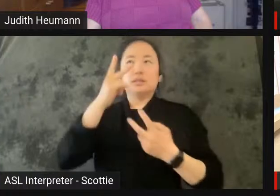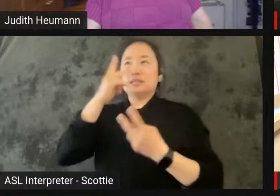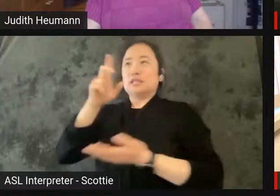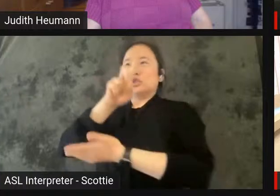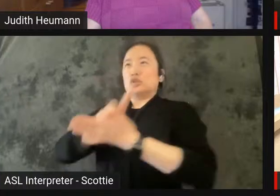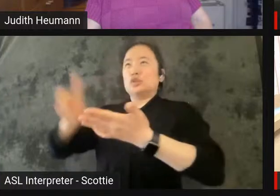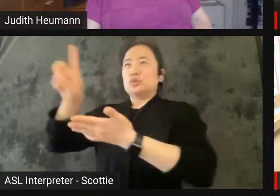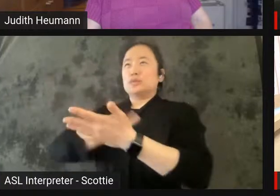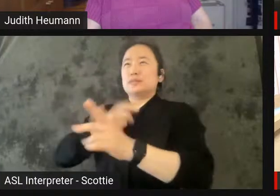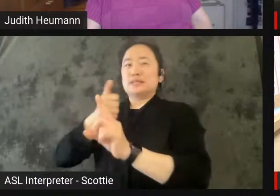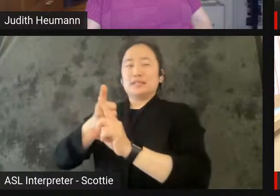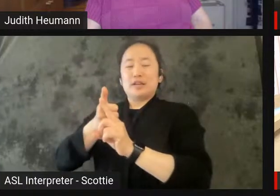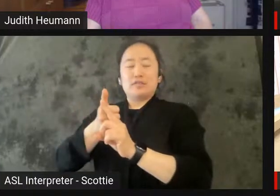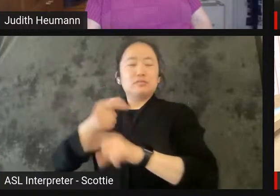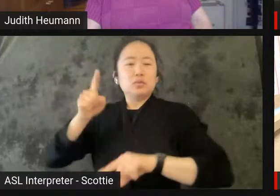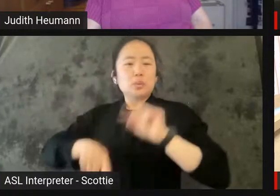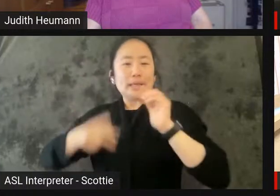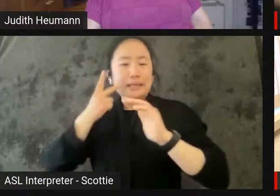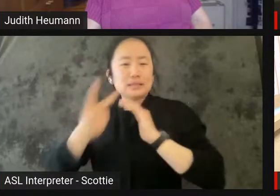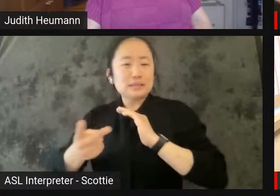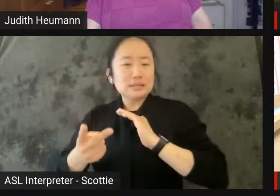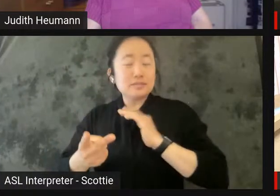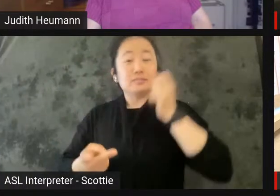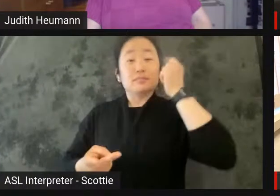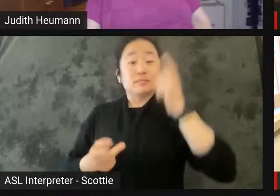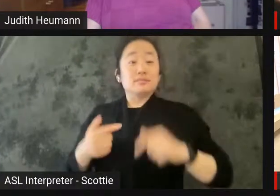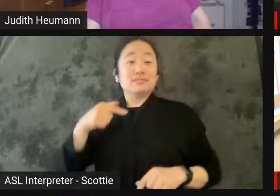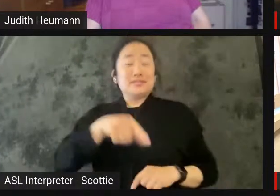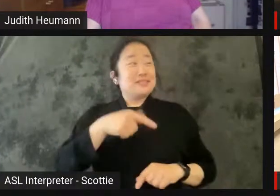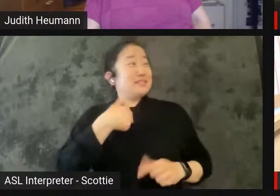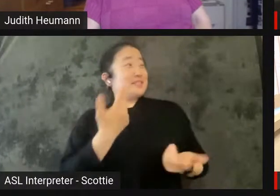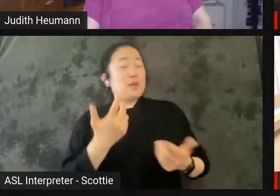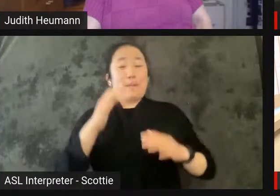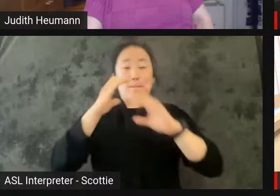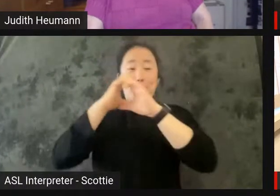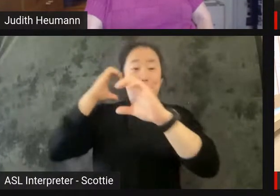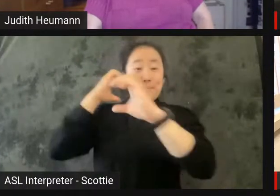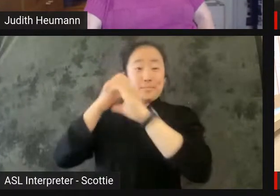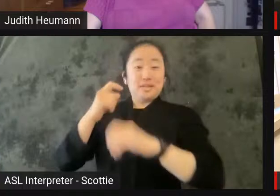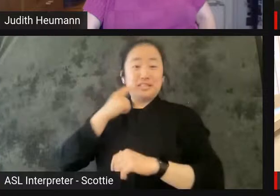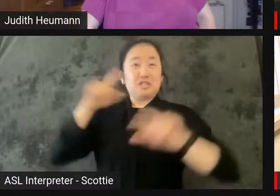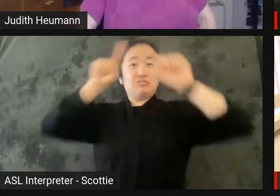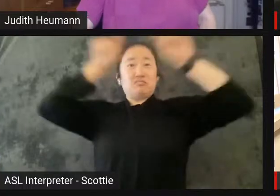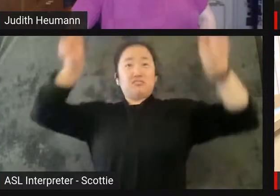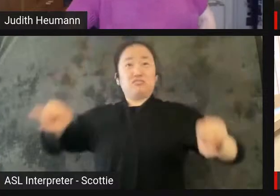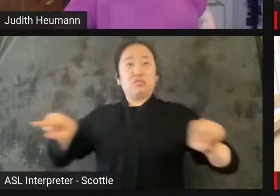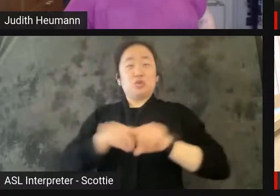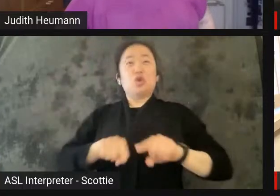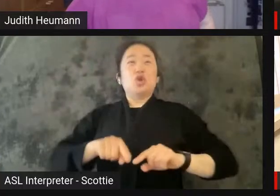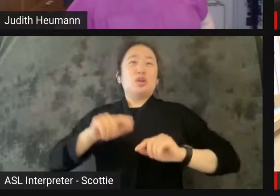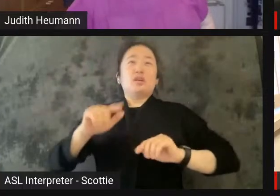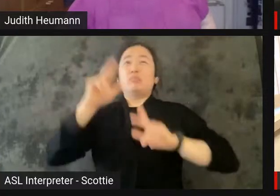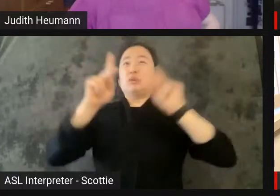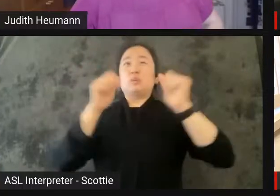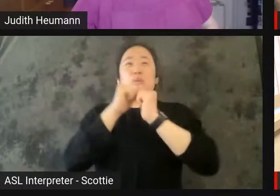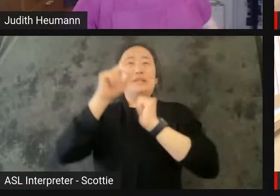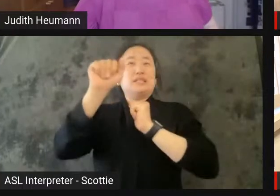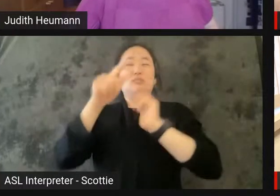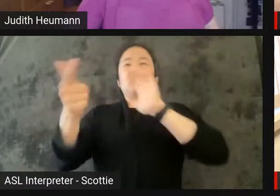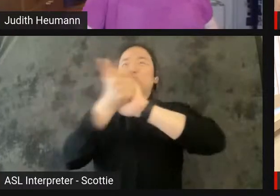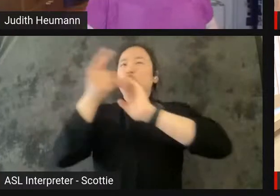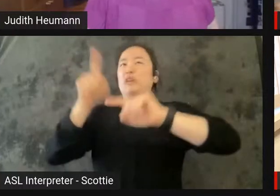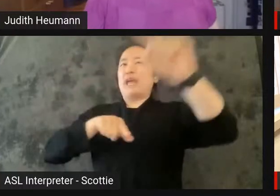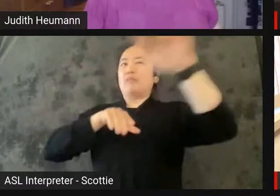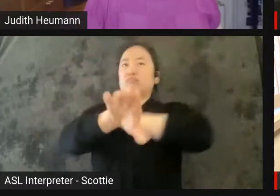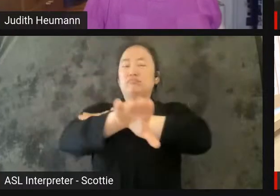no signs on the bus saying no people with disabilities, right? Where they were saying no people of a